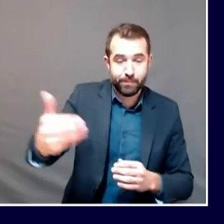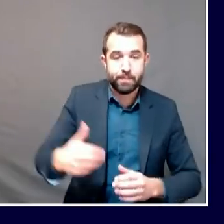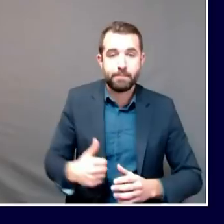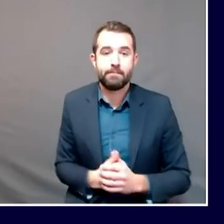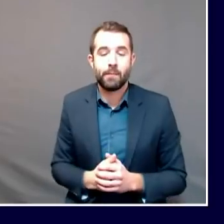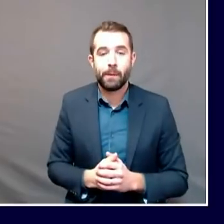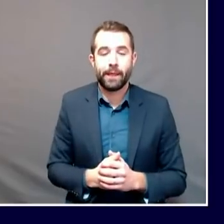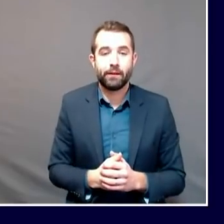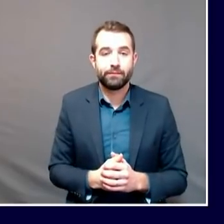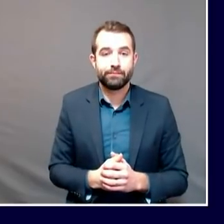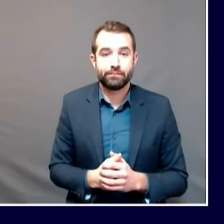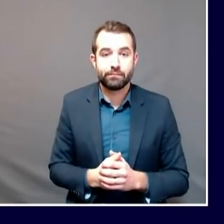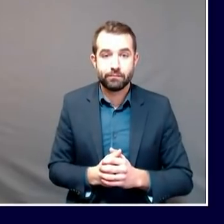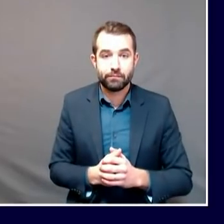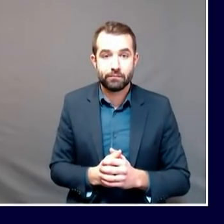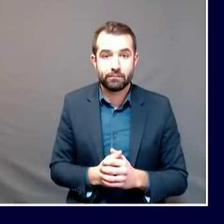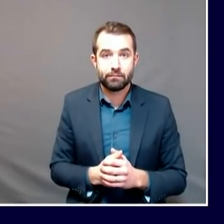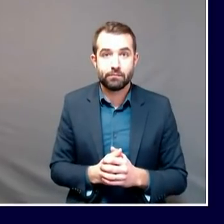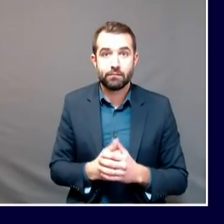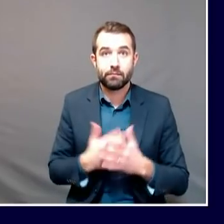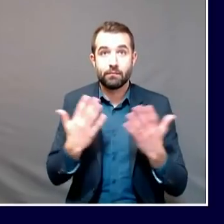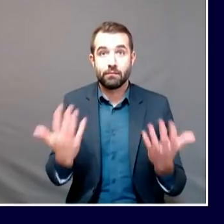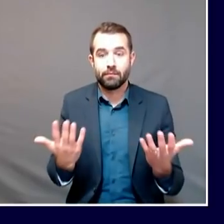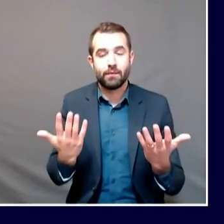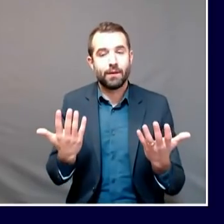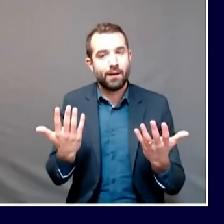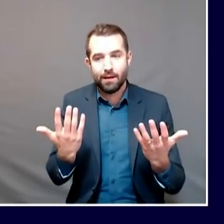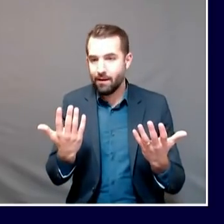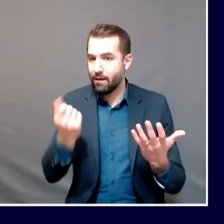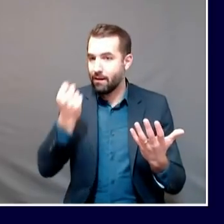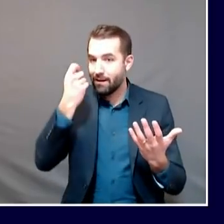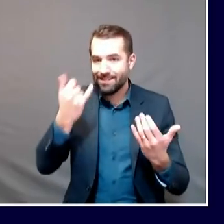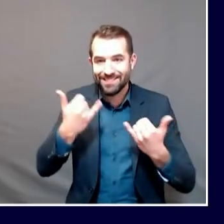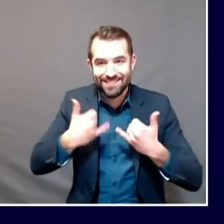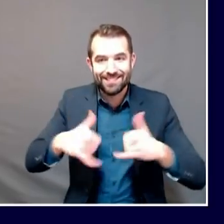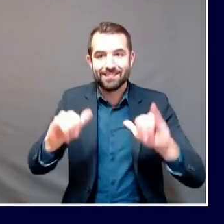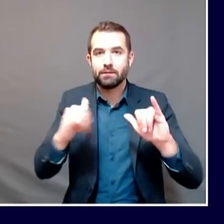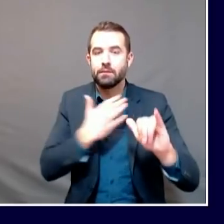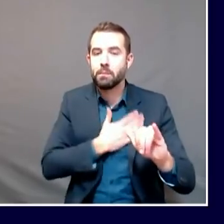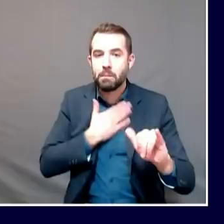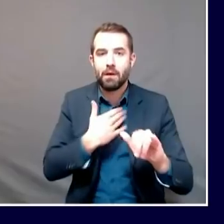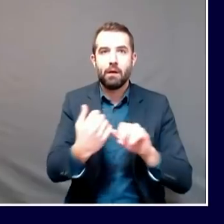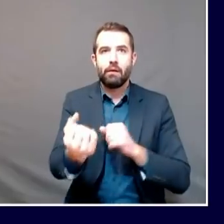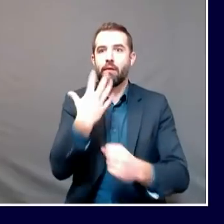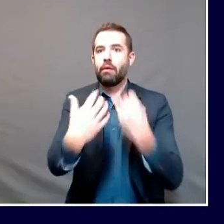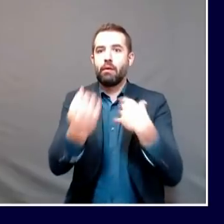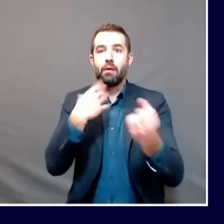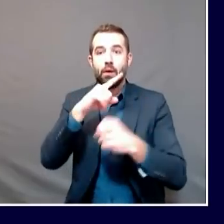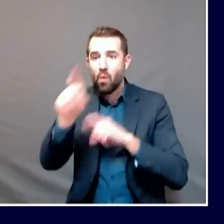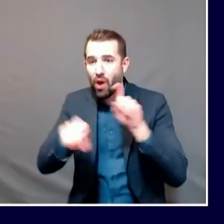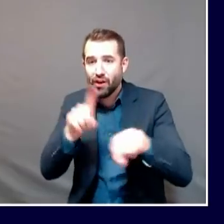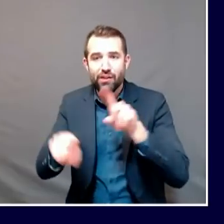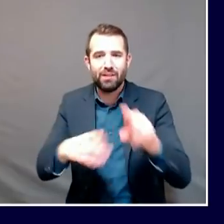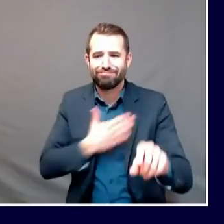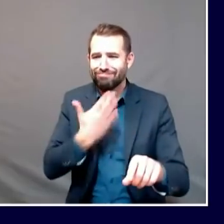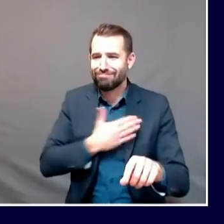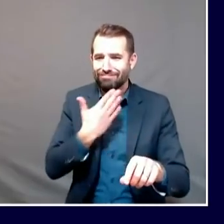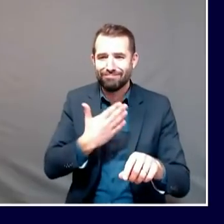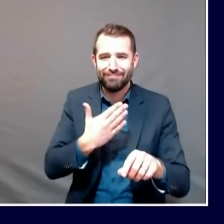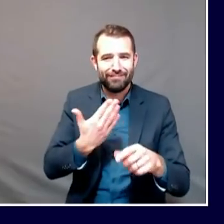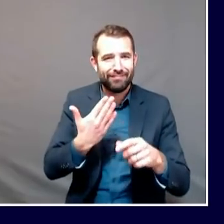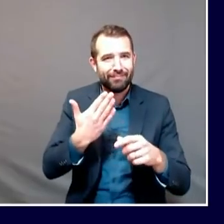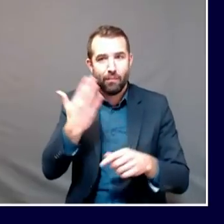that folks have already been doing. Please keep sending in those questions. And as themes emerge and we see certain questions being